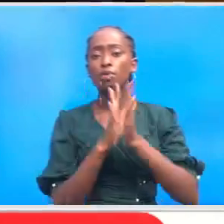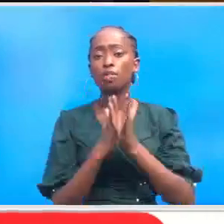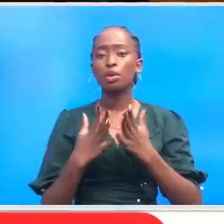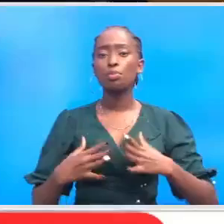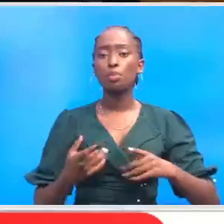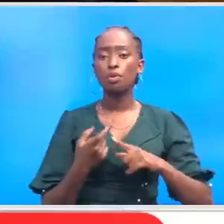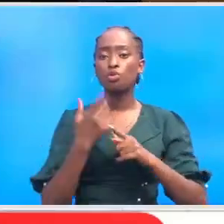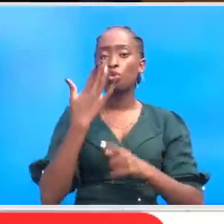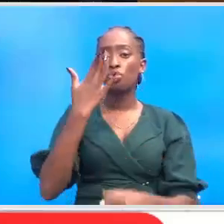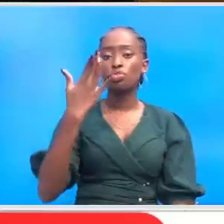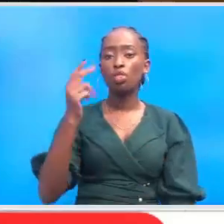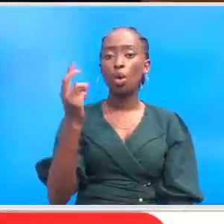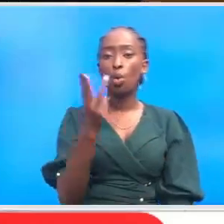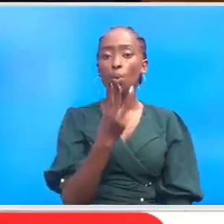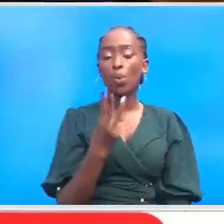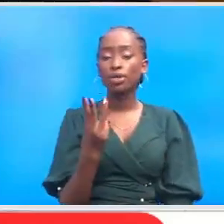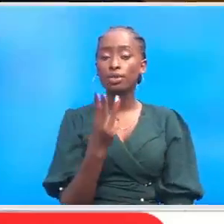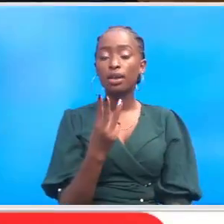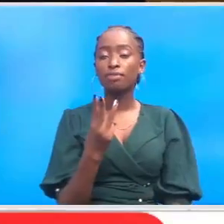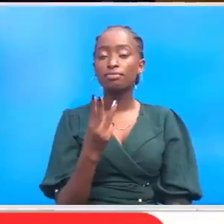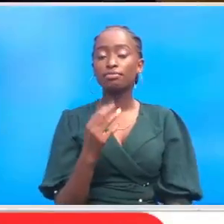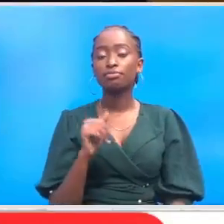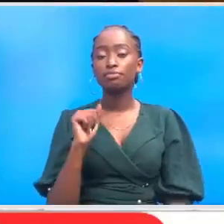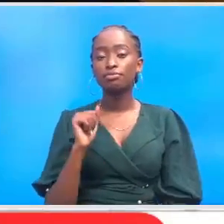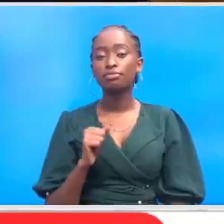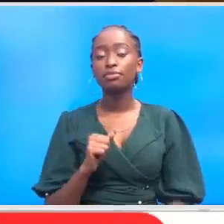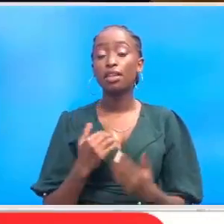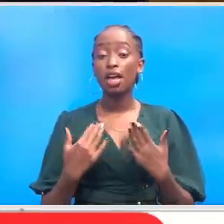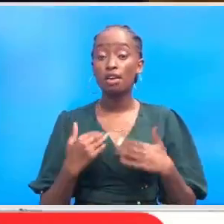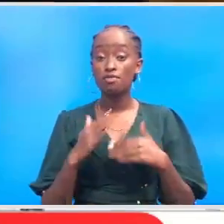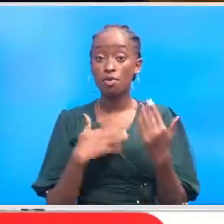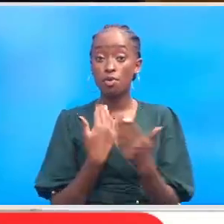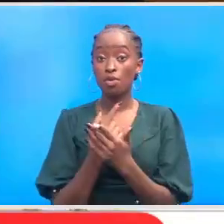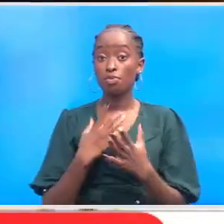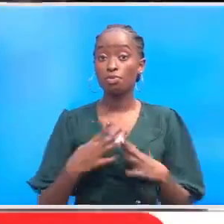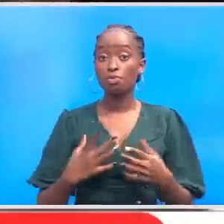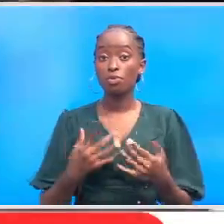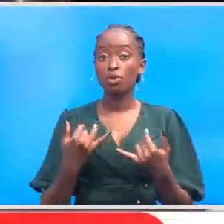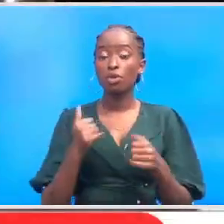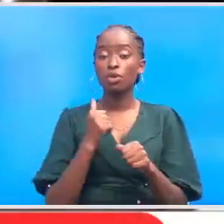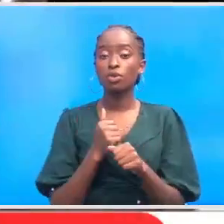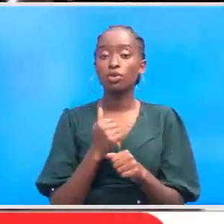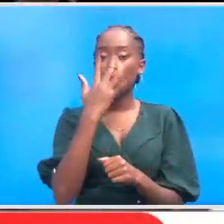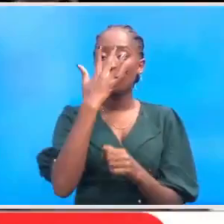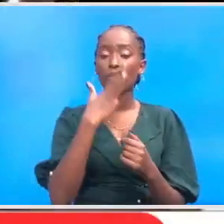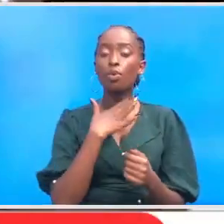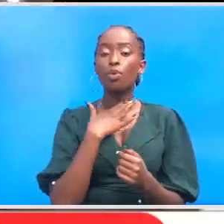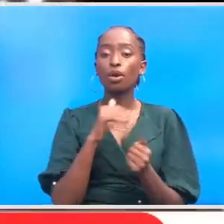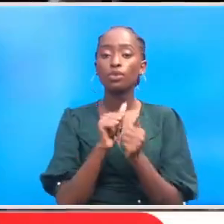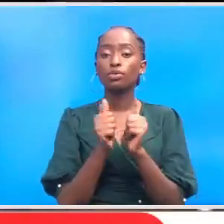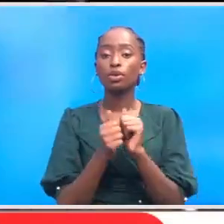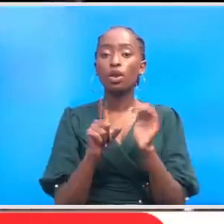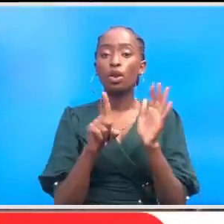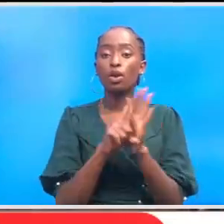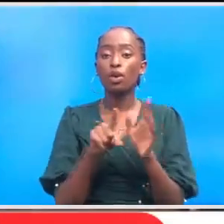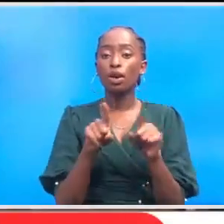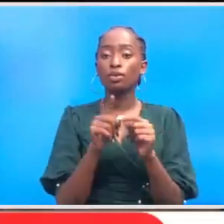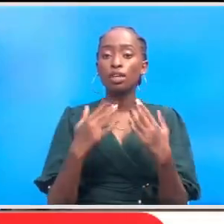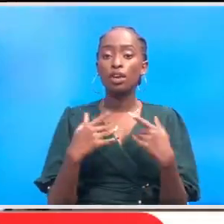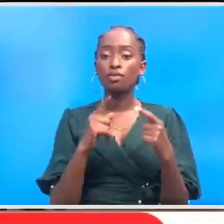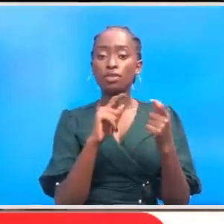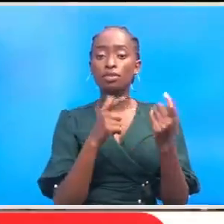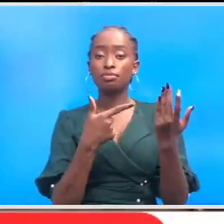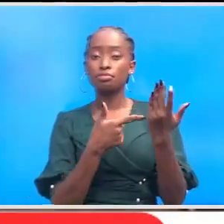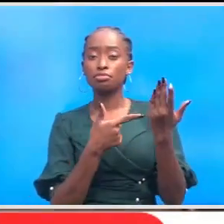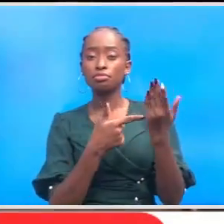A consensus will no doubt have implications, as it will amount to a change in law, as the technical team has proposed